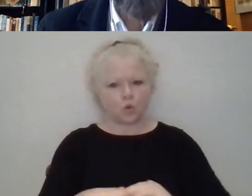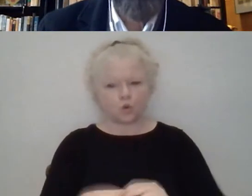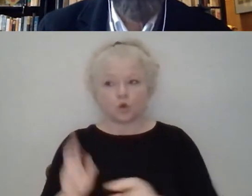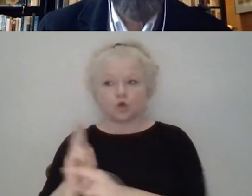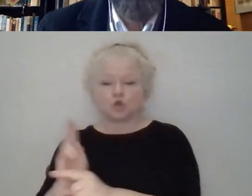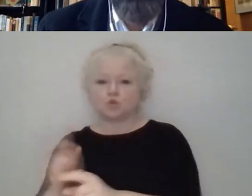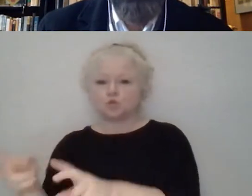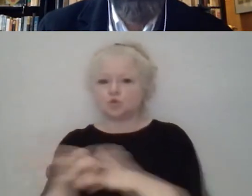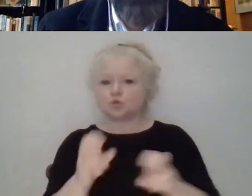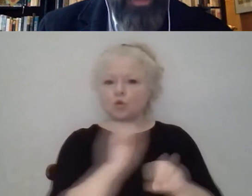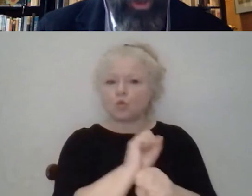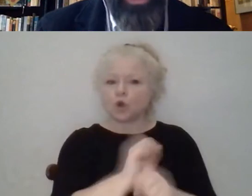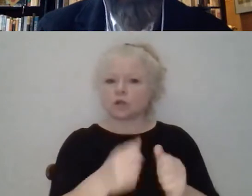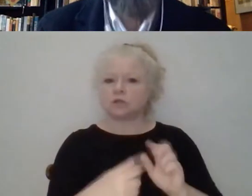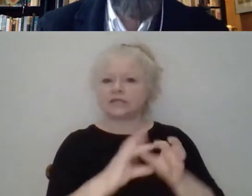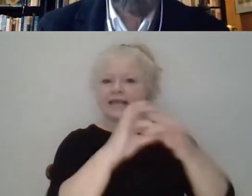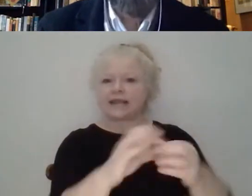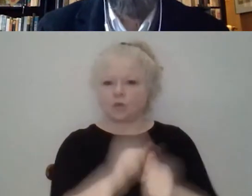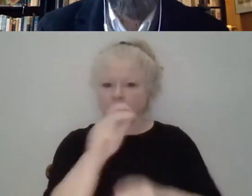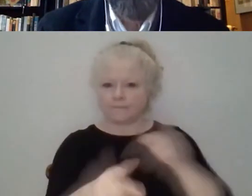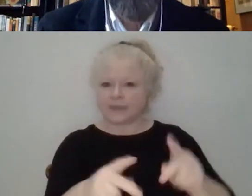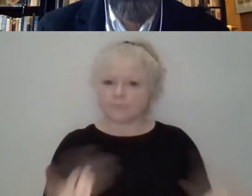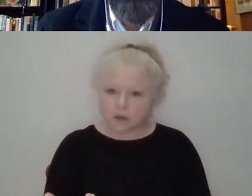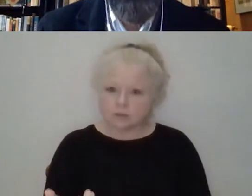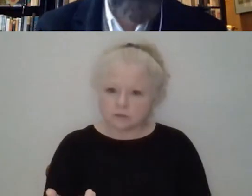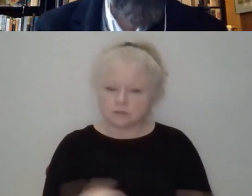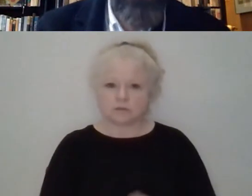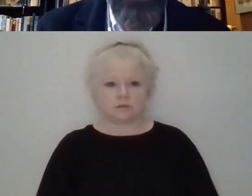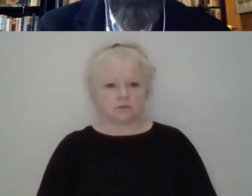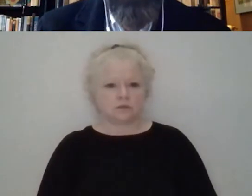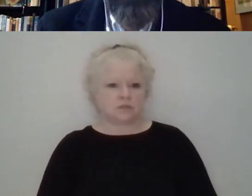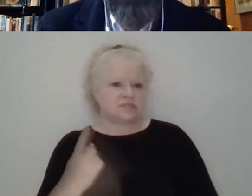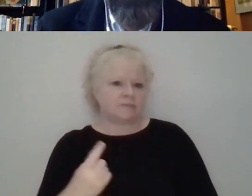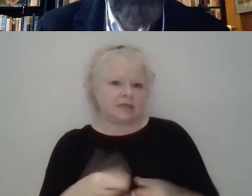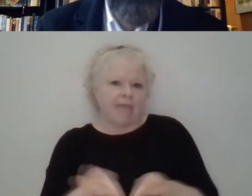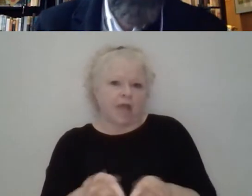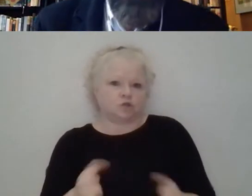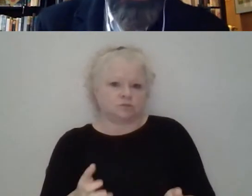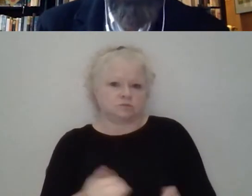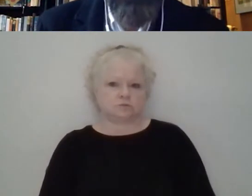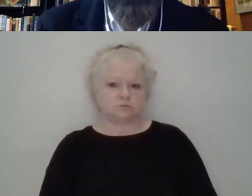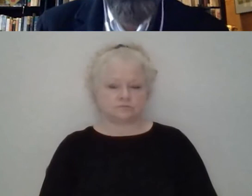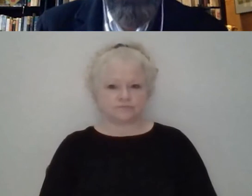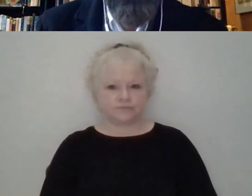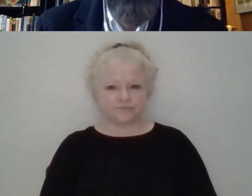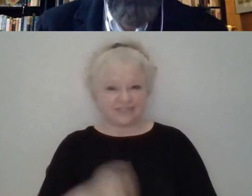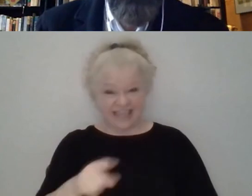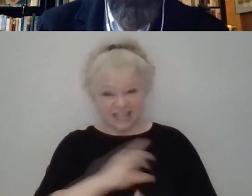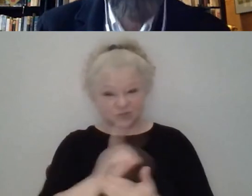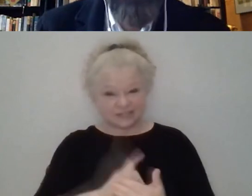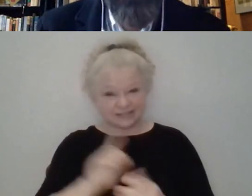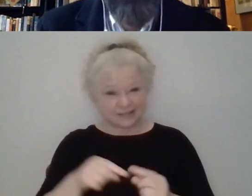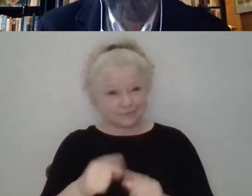with people and deliver a message around something that matters? And I think that's ultimately what design is all